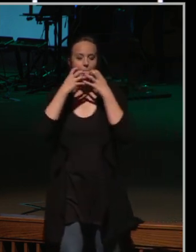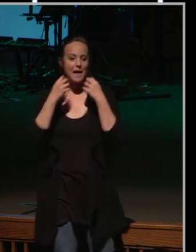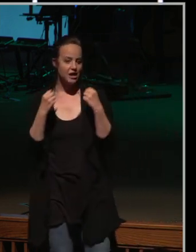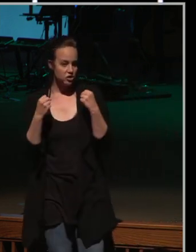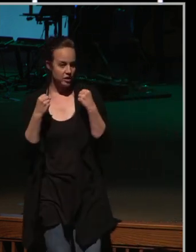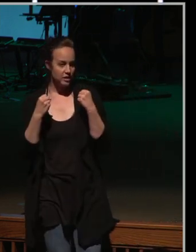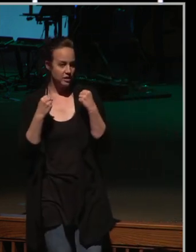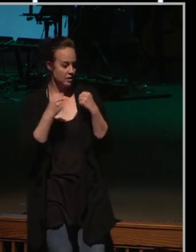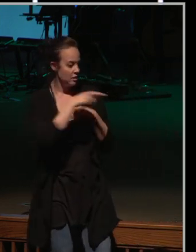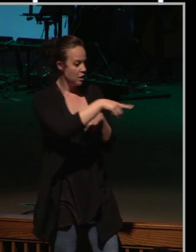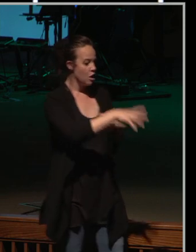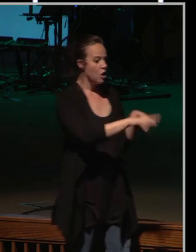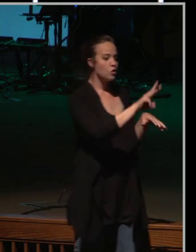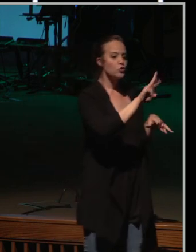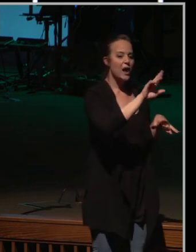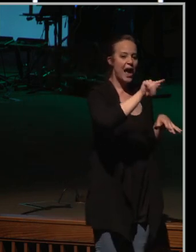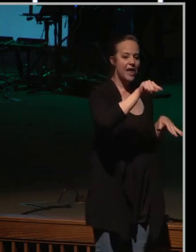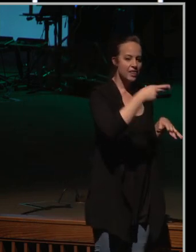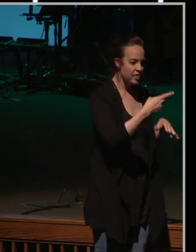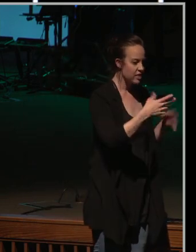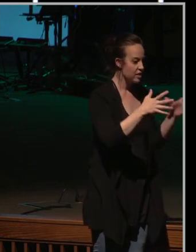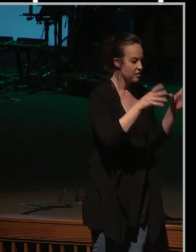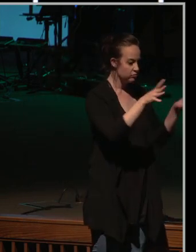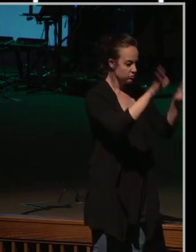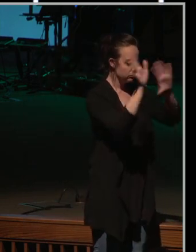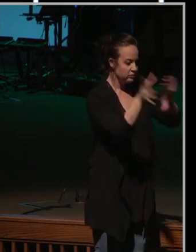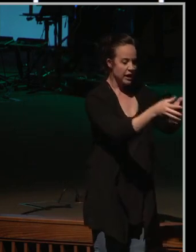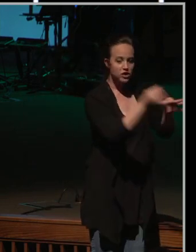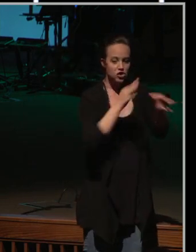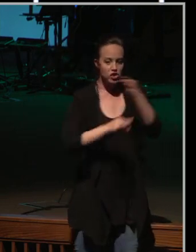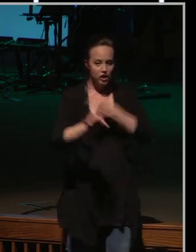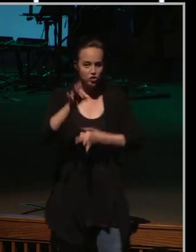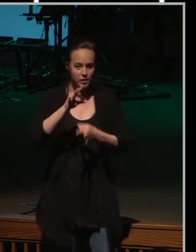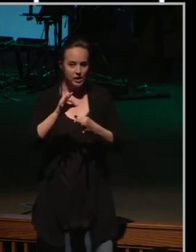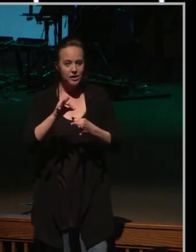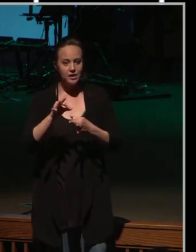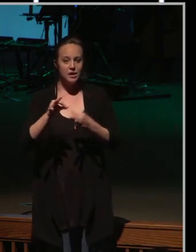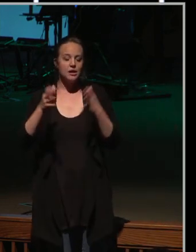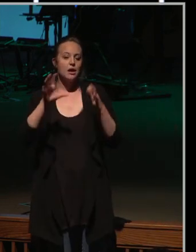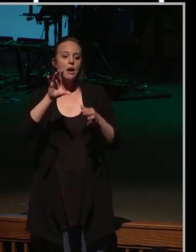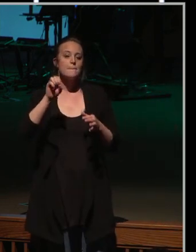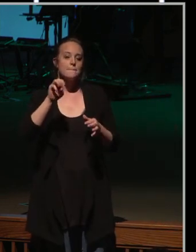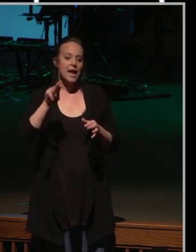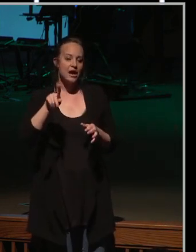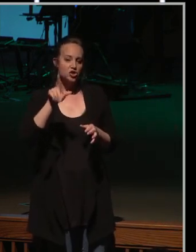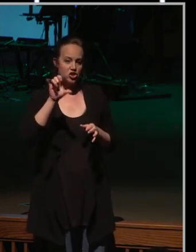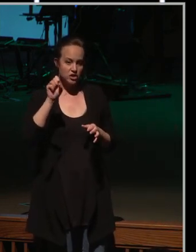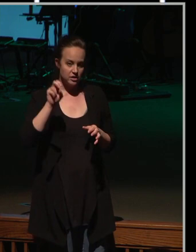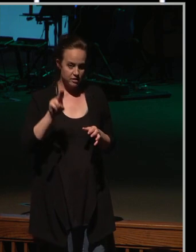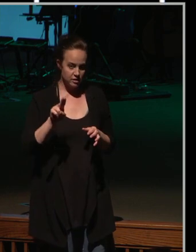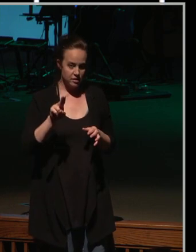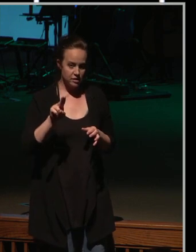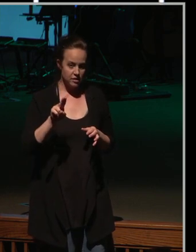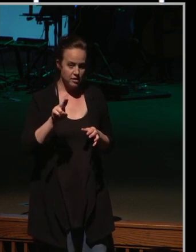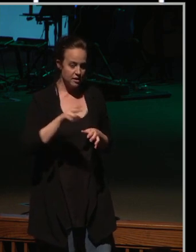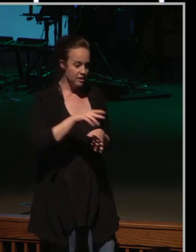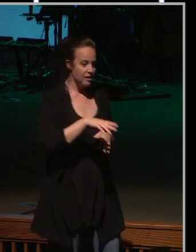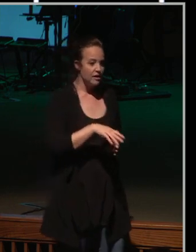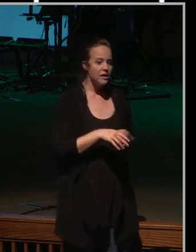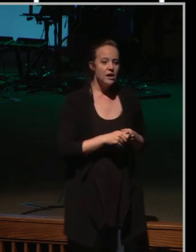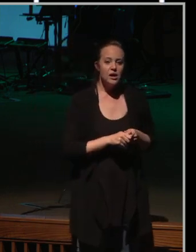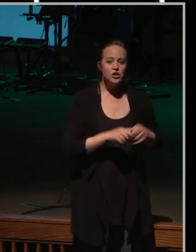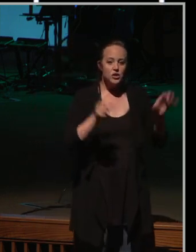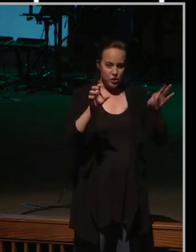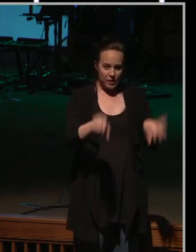kindness. Meekness and humility put to death malice and self-centeredness. These are two words that I'm not sure we always